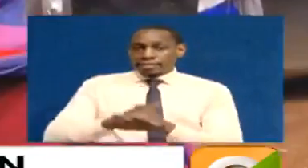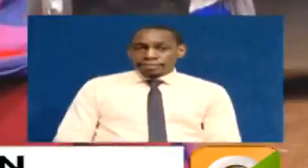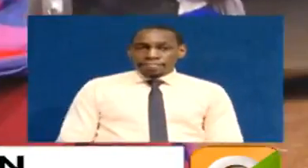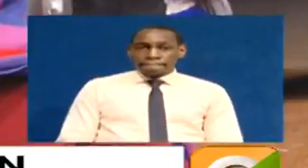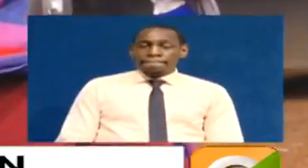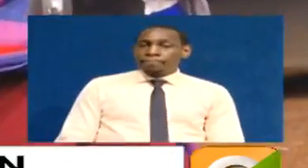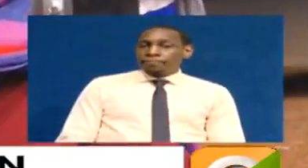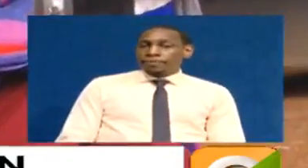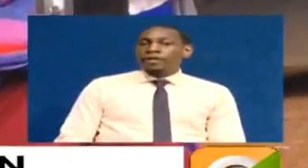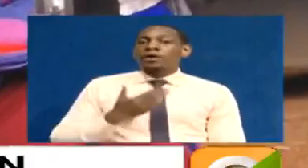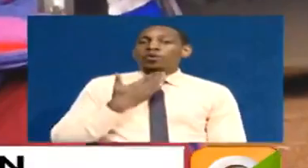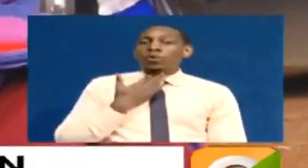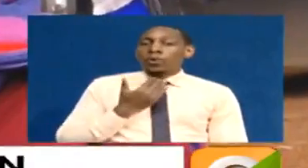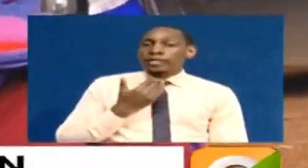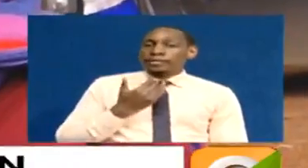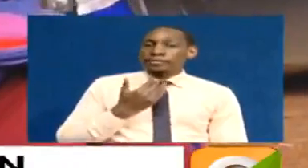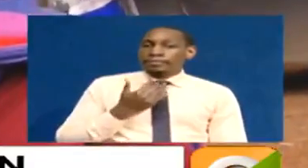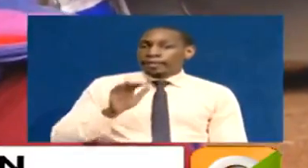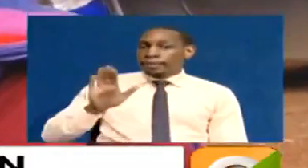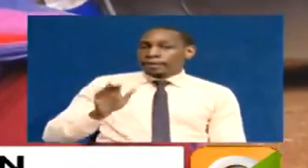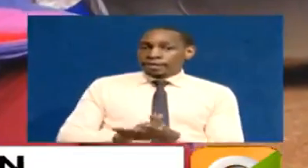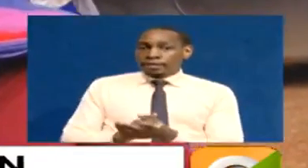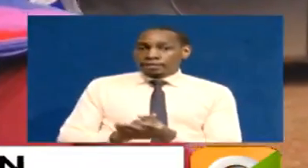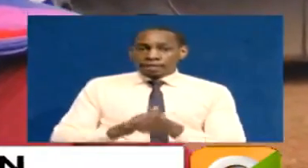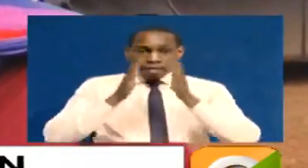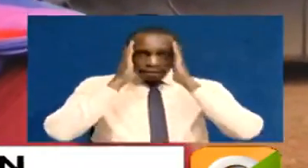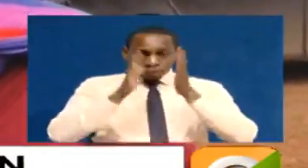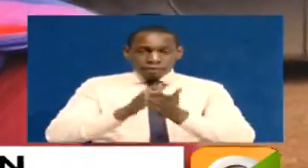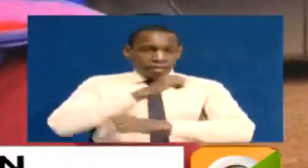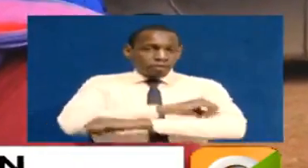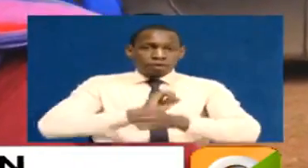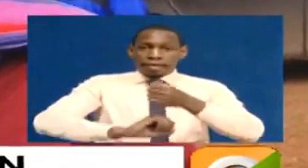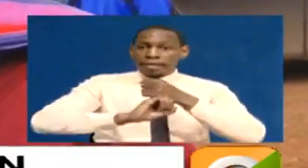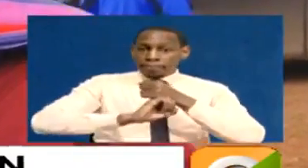world. Tunataka awe na angaria mambo ya mbasali,